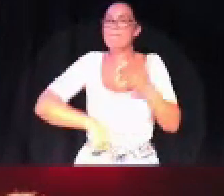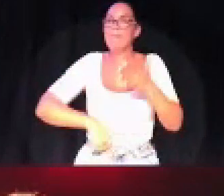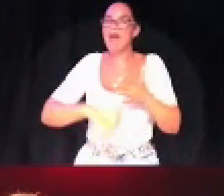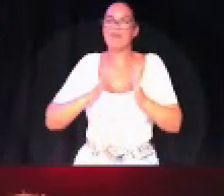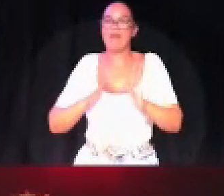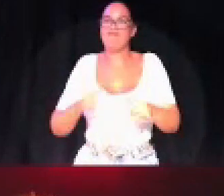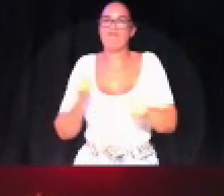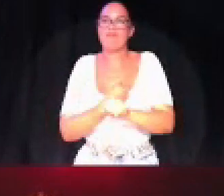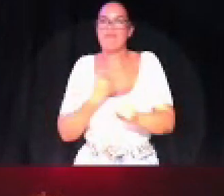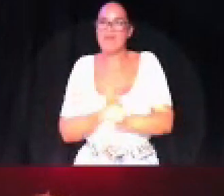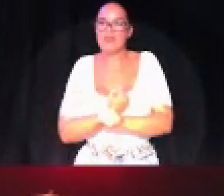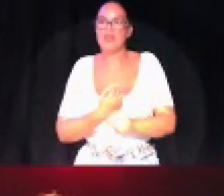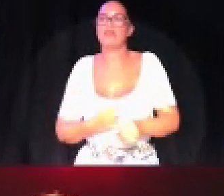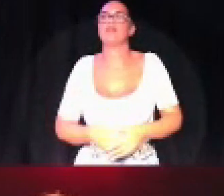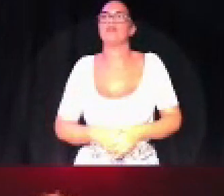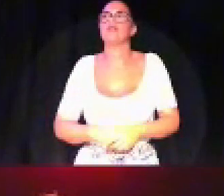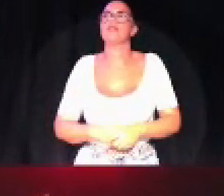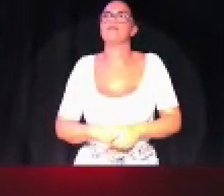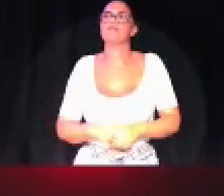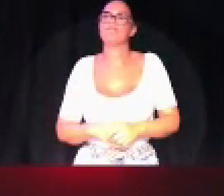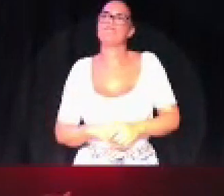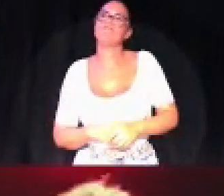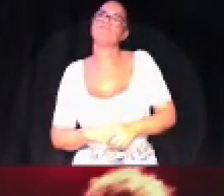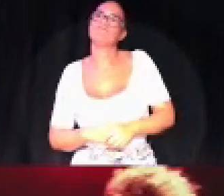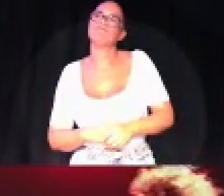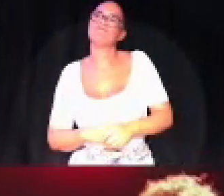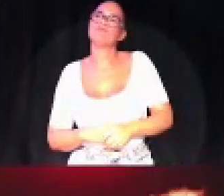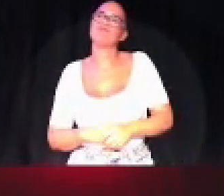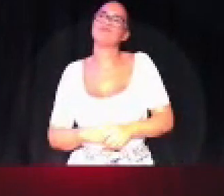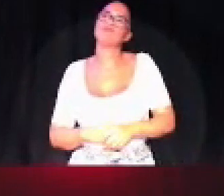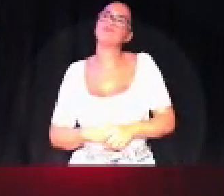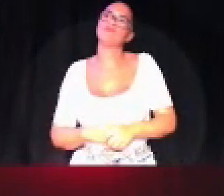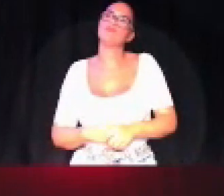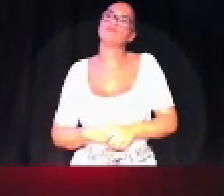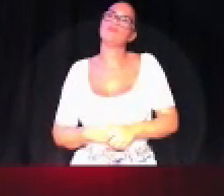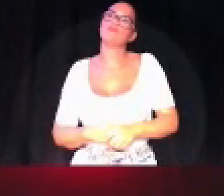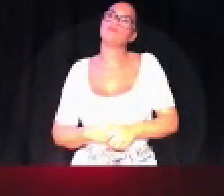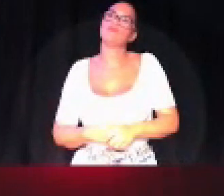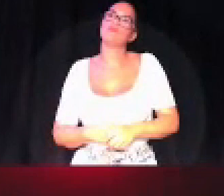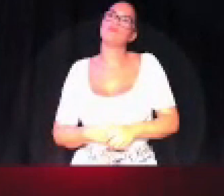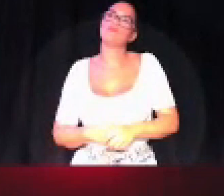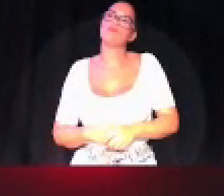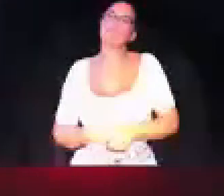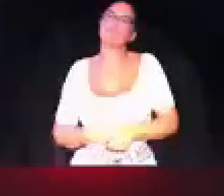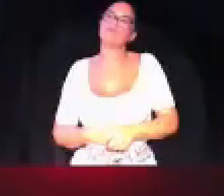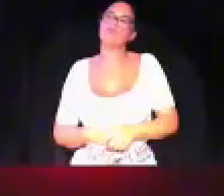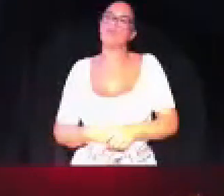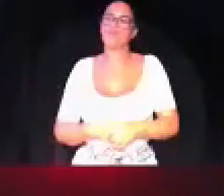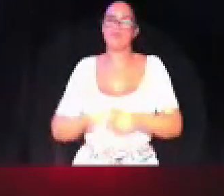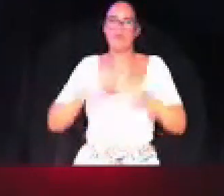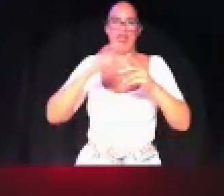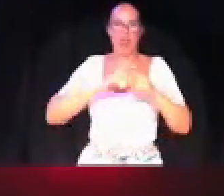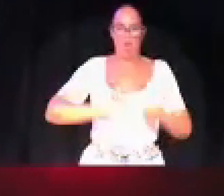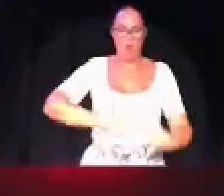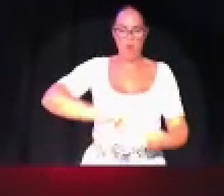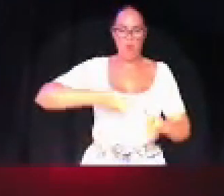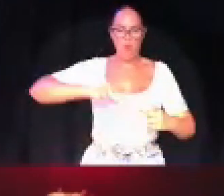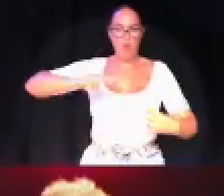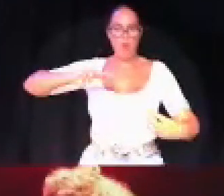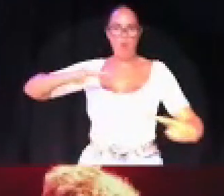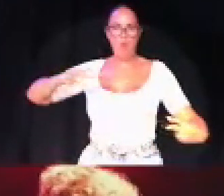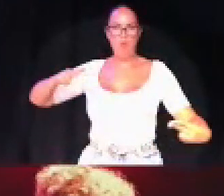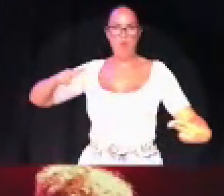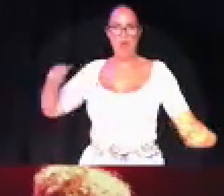And what else? Oh, so this is all just going back to this box here, which is just